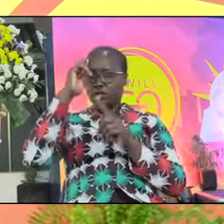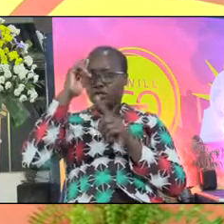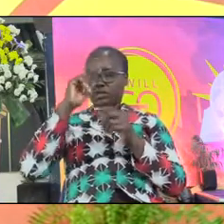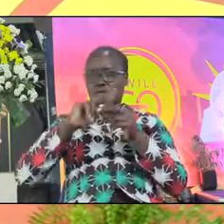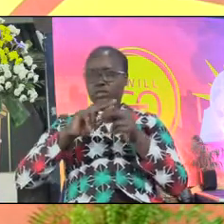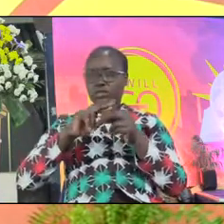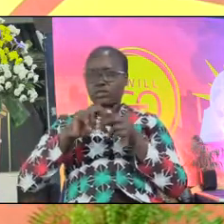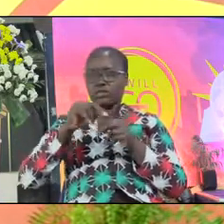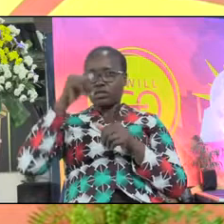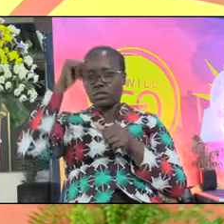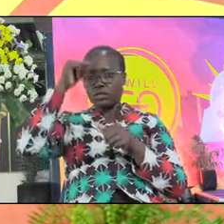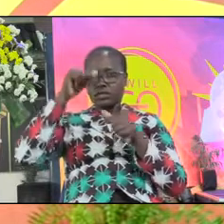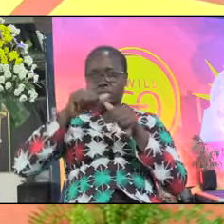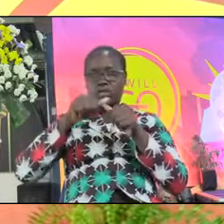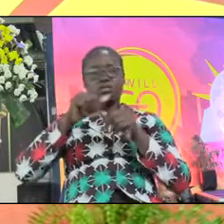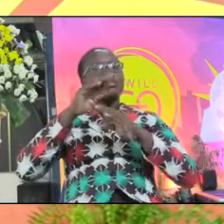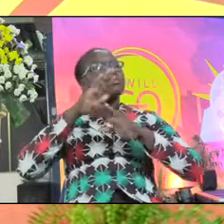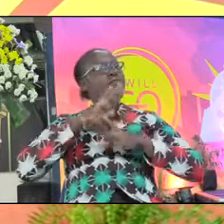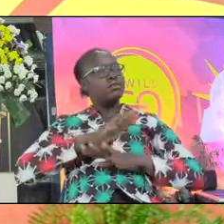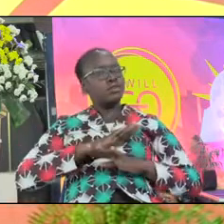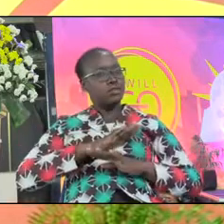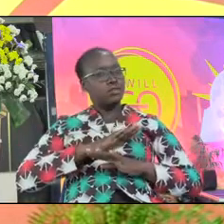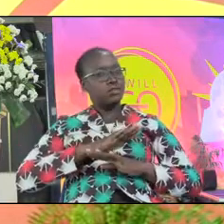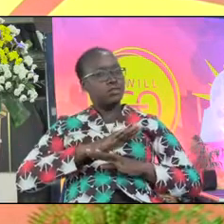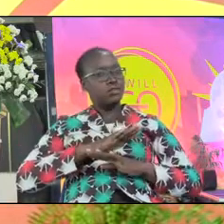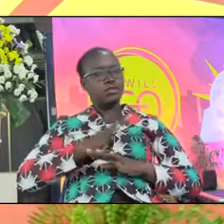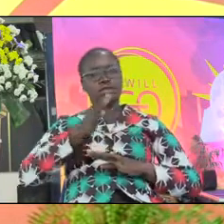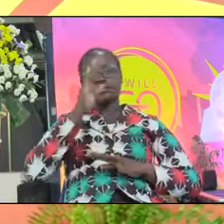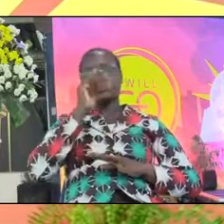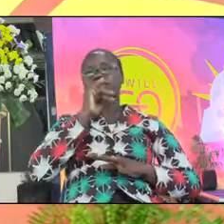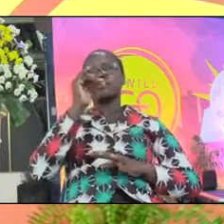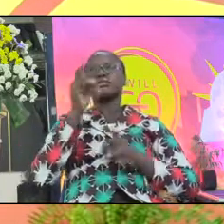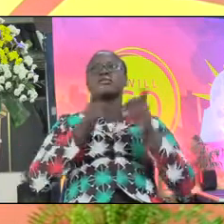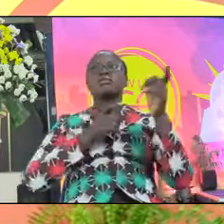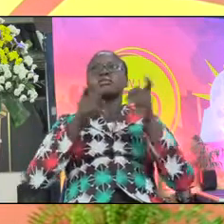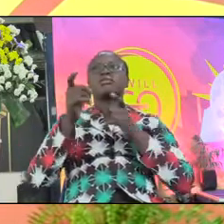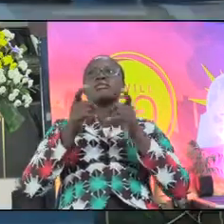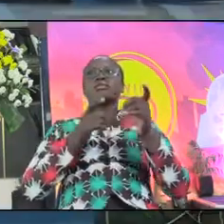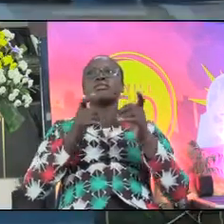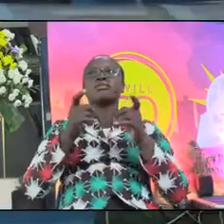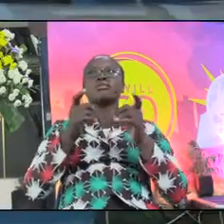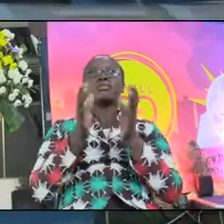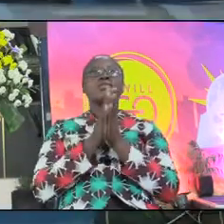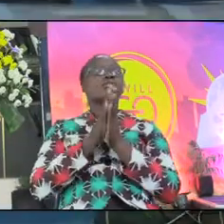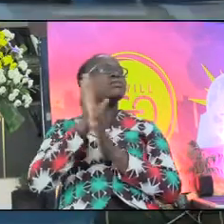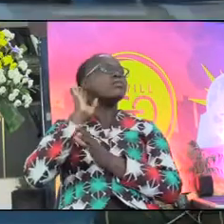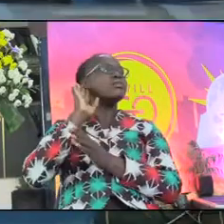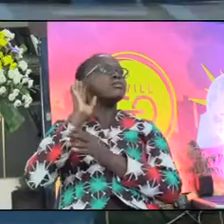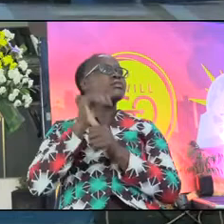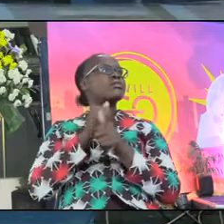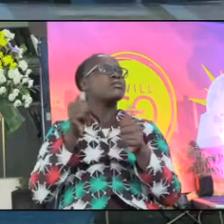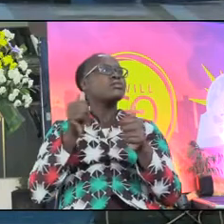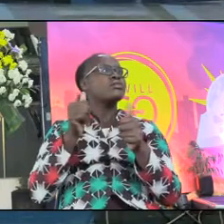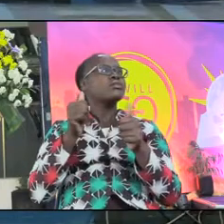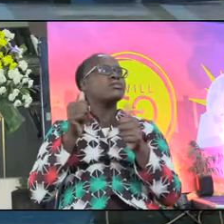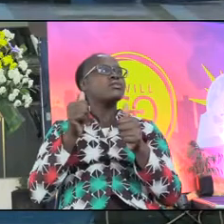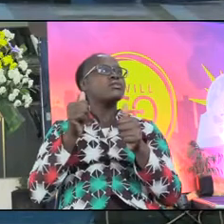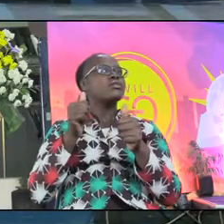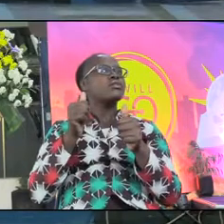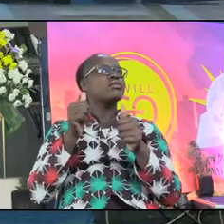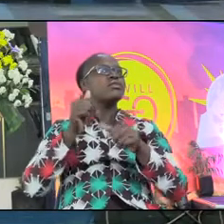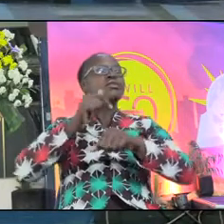words. Relax. God is in control. Are you listening to me? He